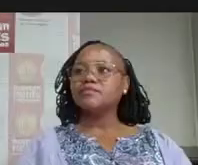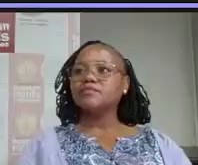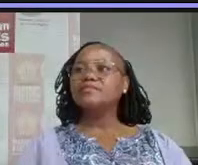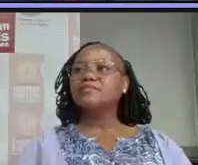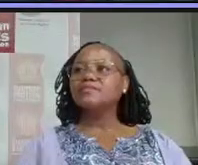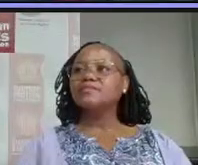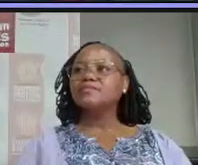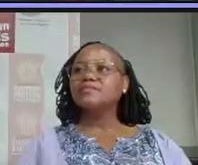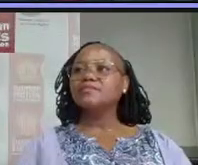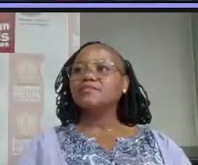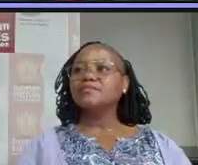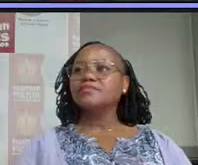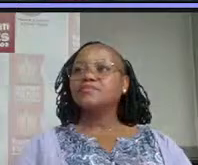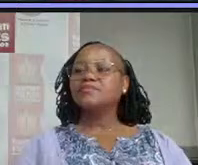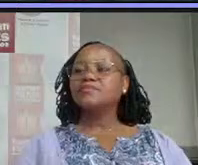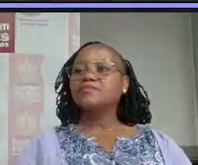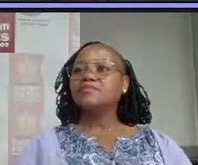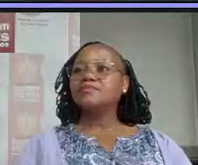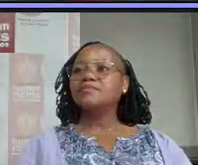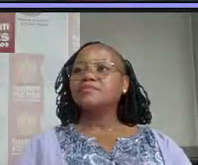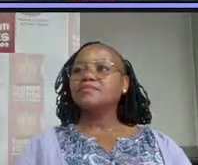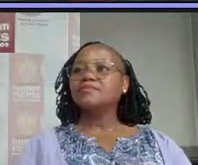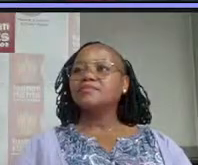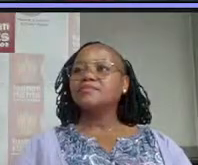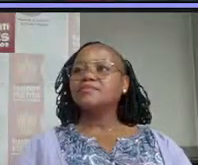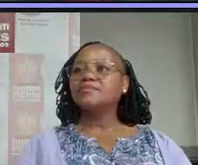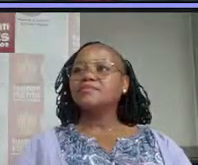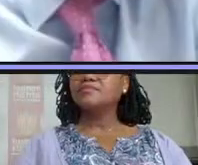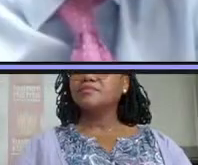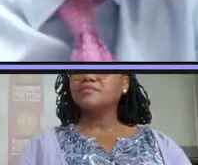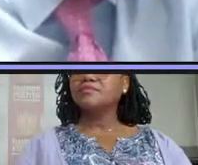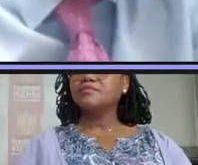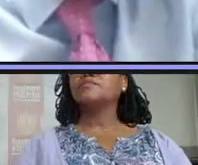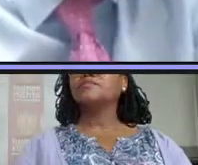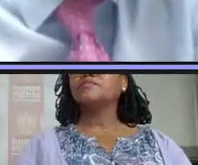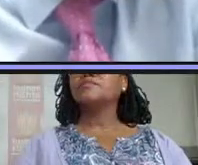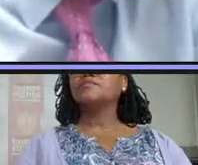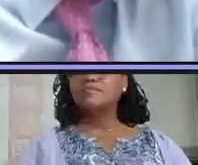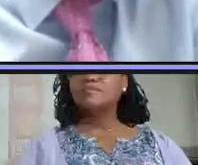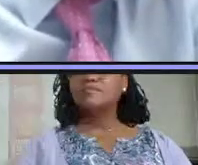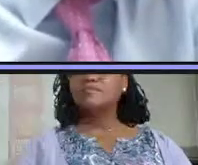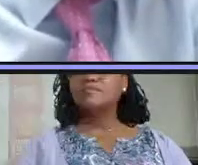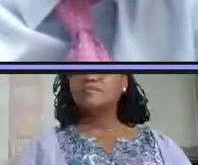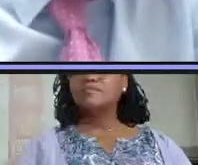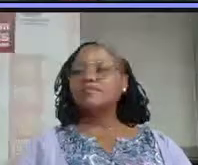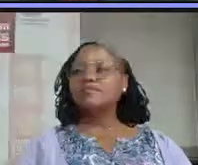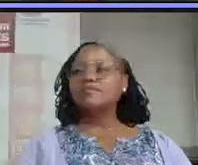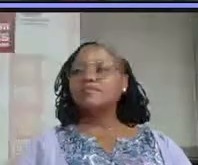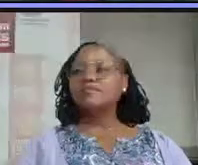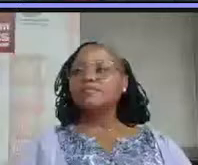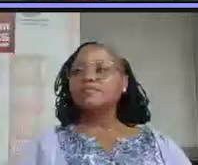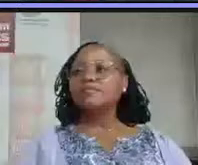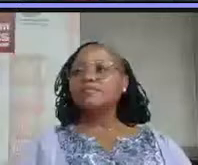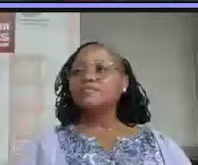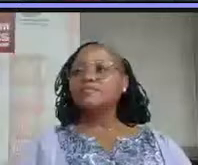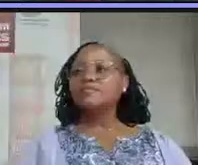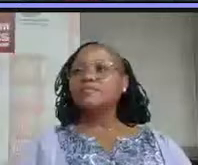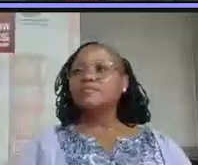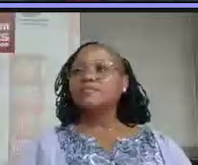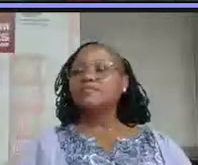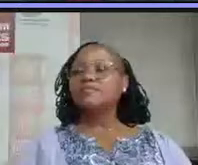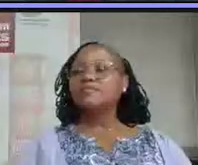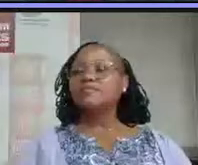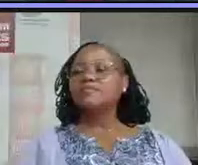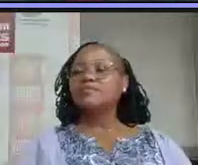and presentability, but then also of gender conduct. And it appears very specifically